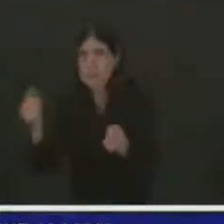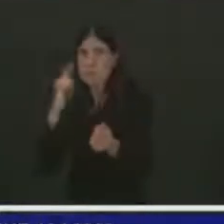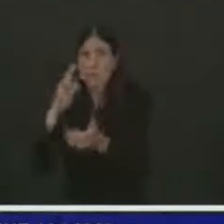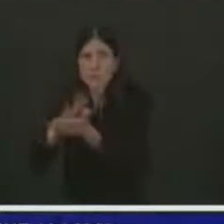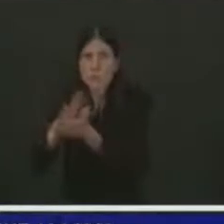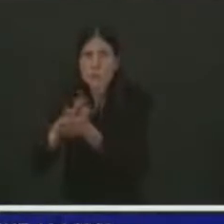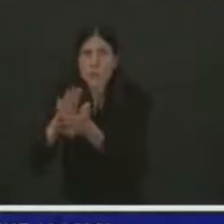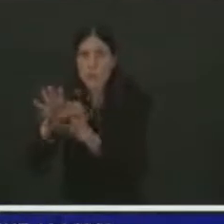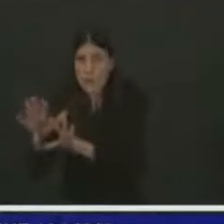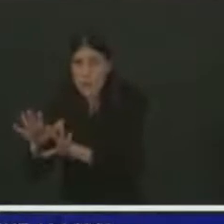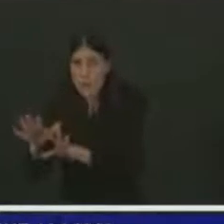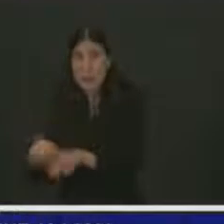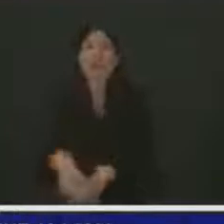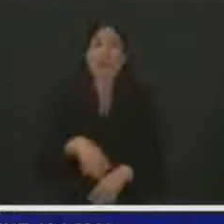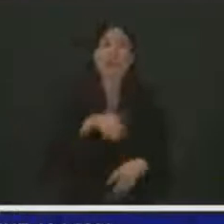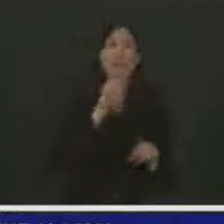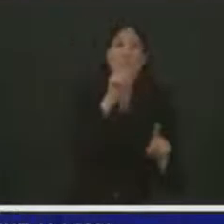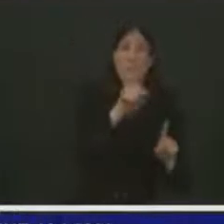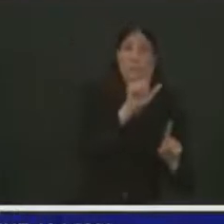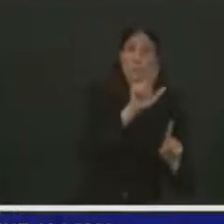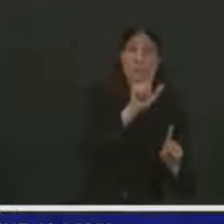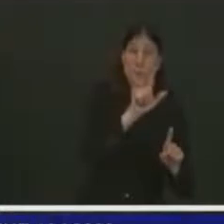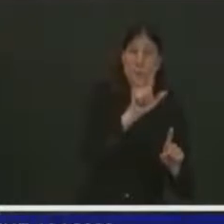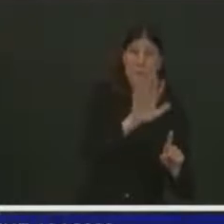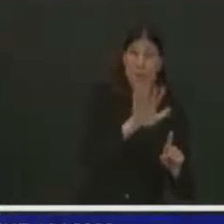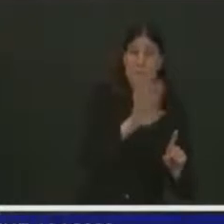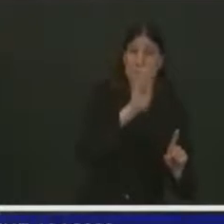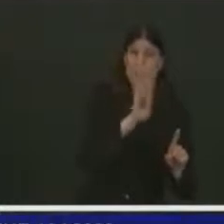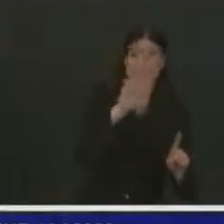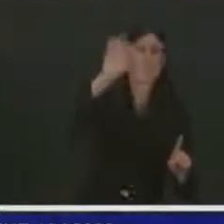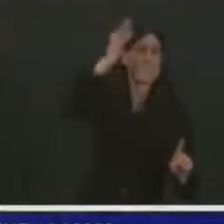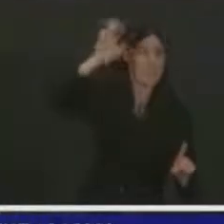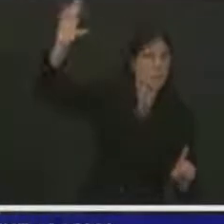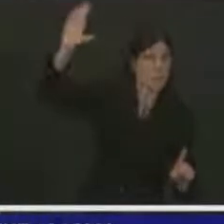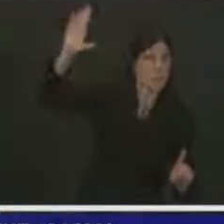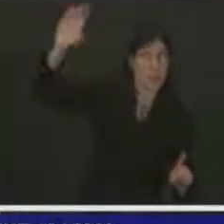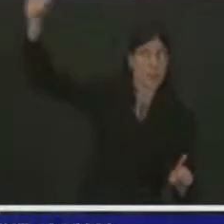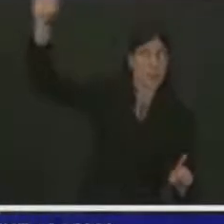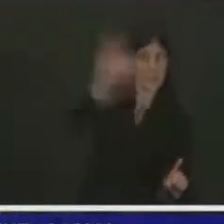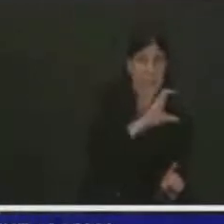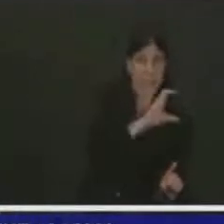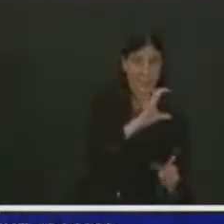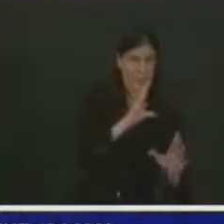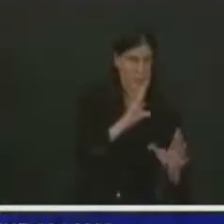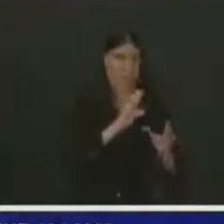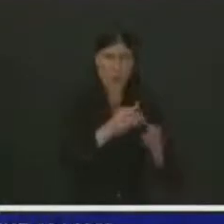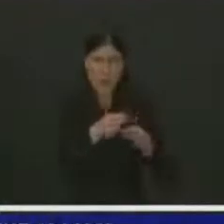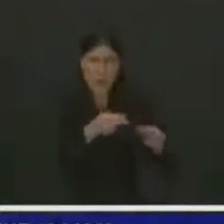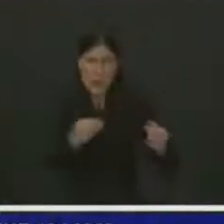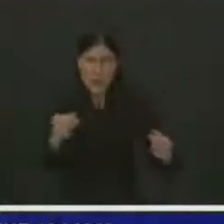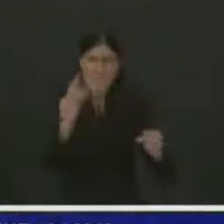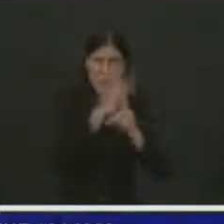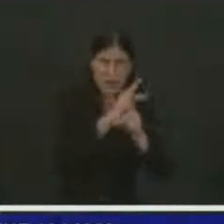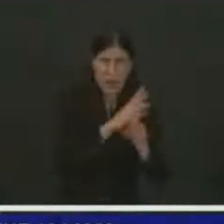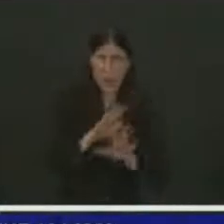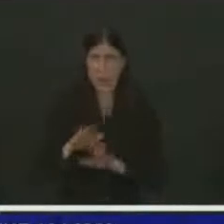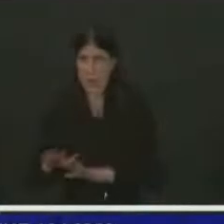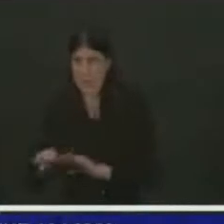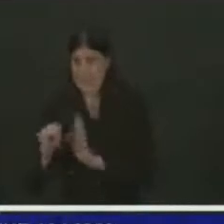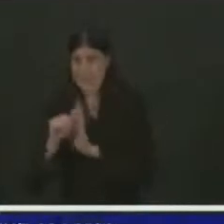we're going to look everywhere. And I cannot promise that there won't be some cuts to that education funding